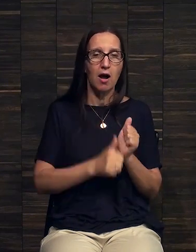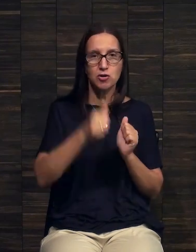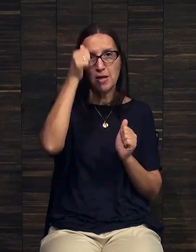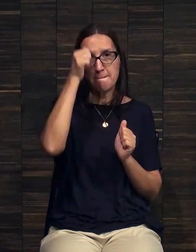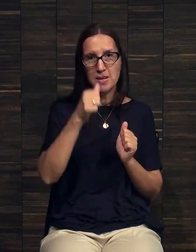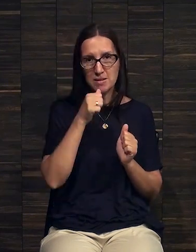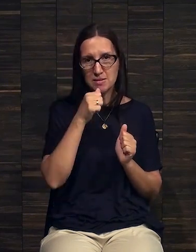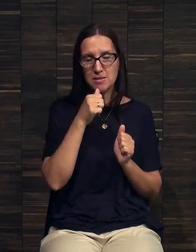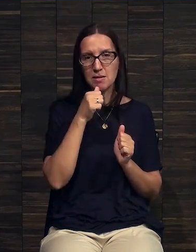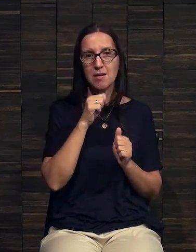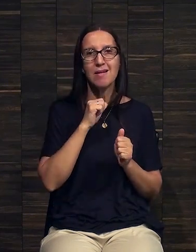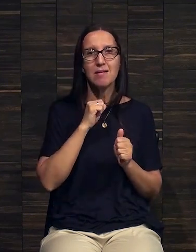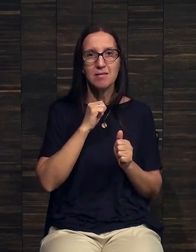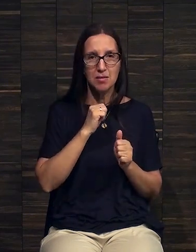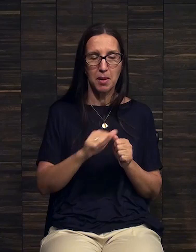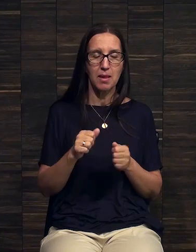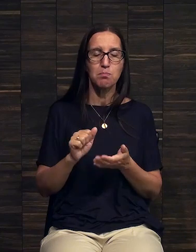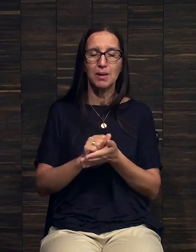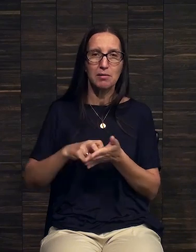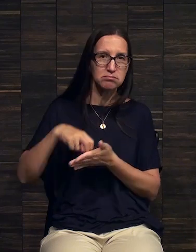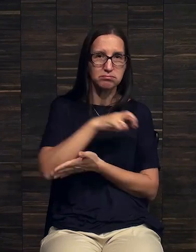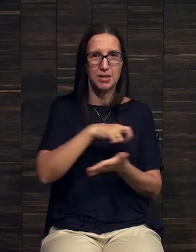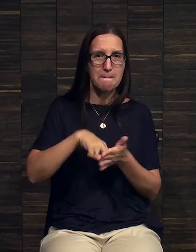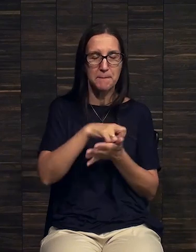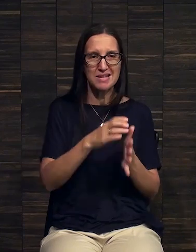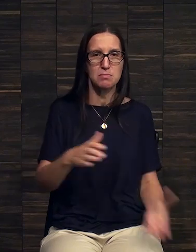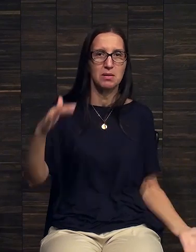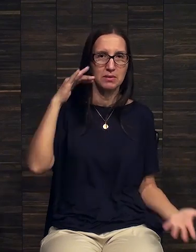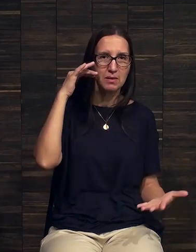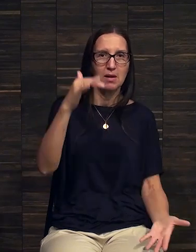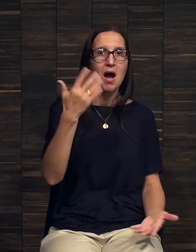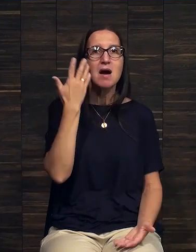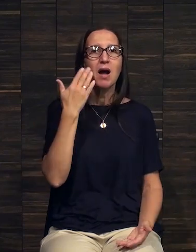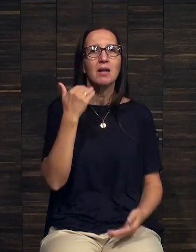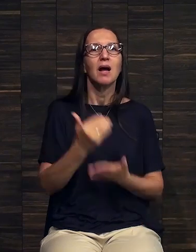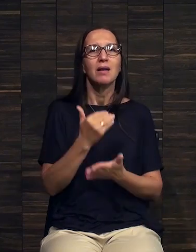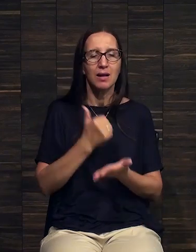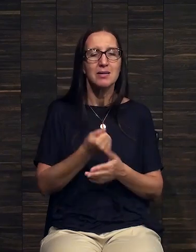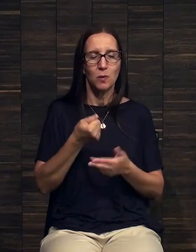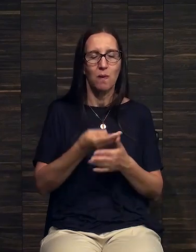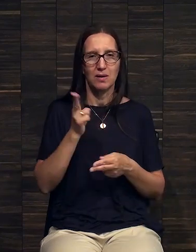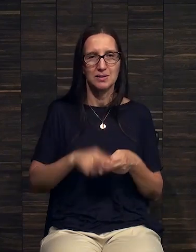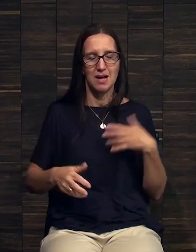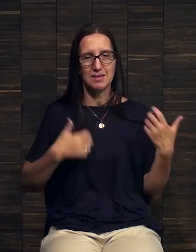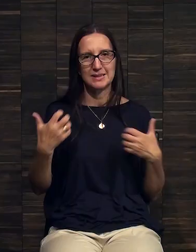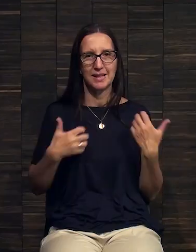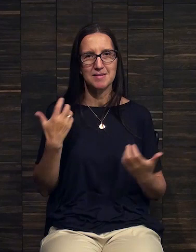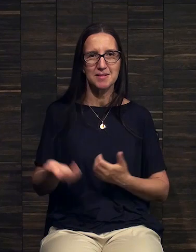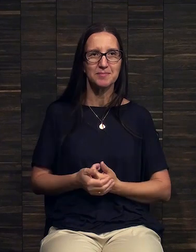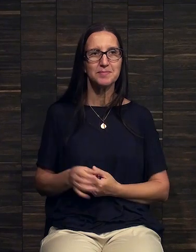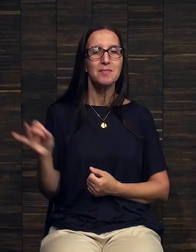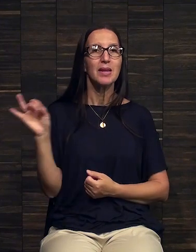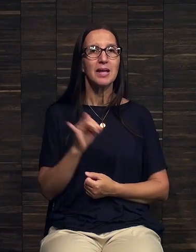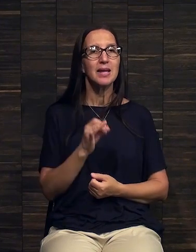each month so they brought the sacks of letters,